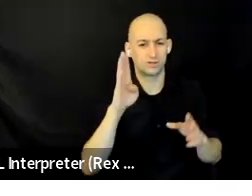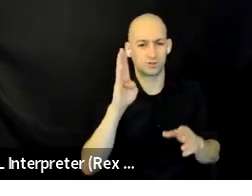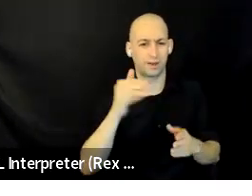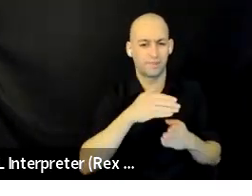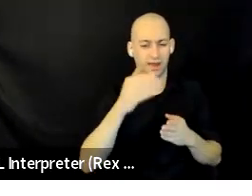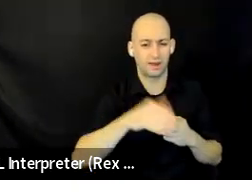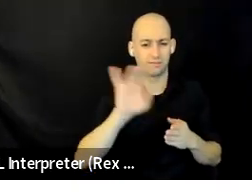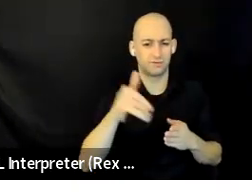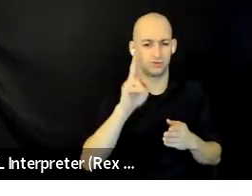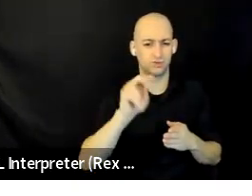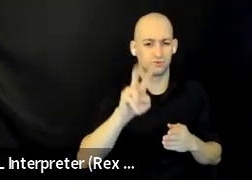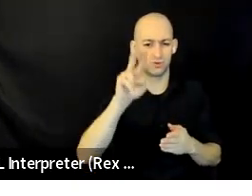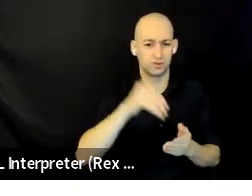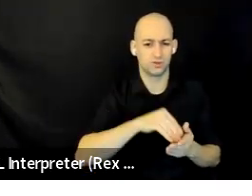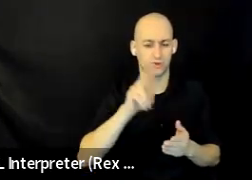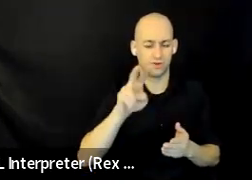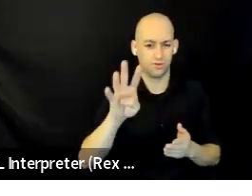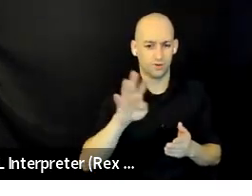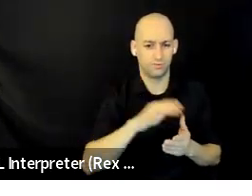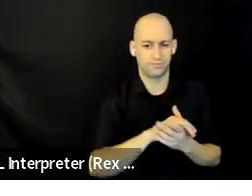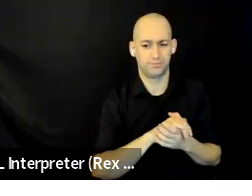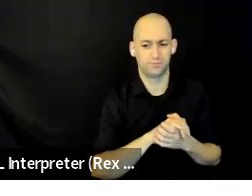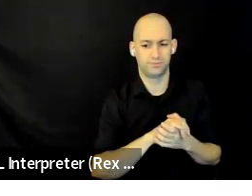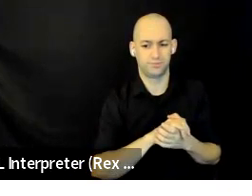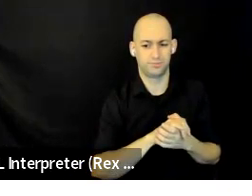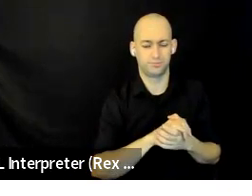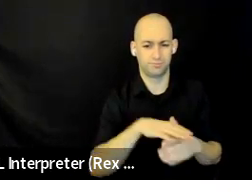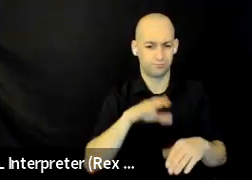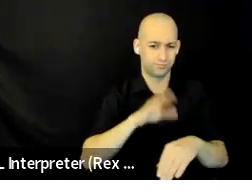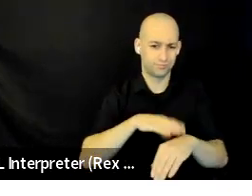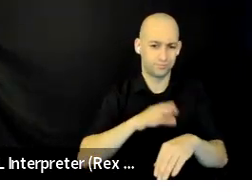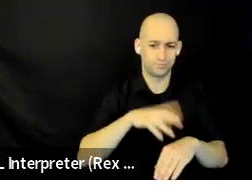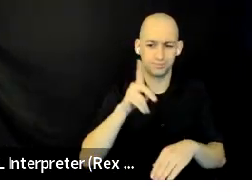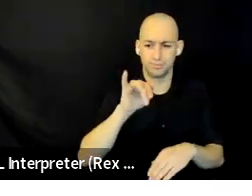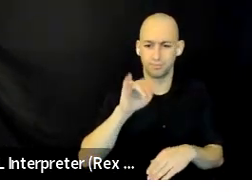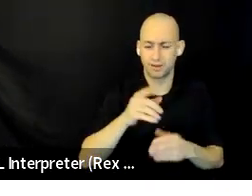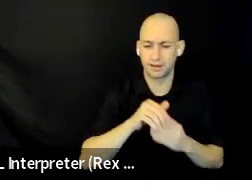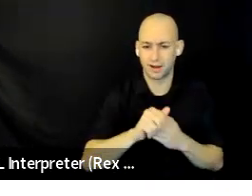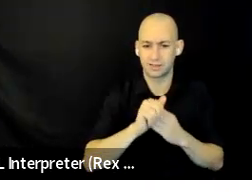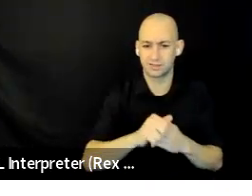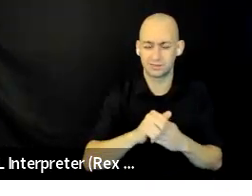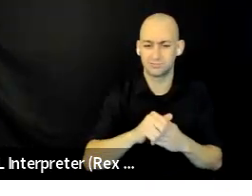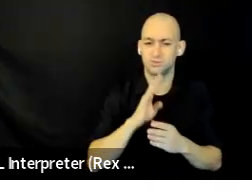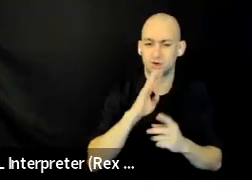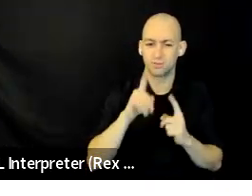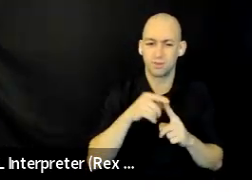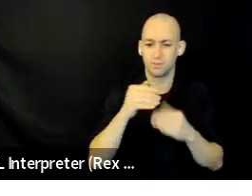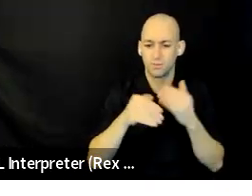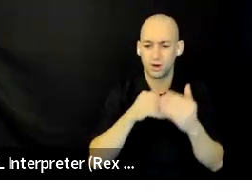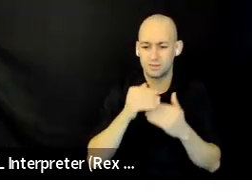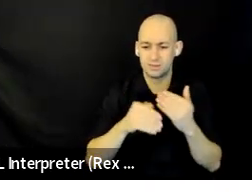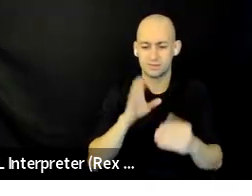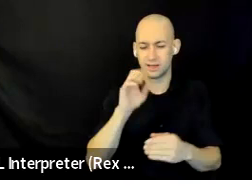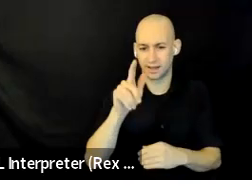of 2024. Just as a reminder, the PID guidance articulates the process where Caltrans